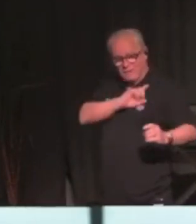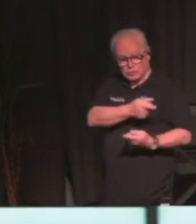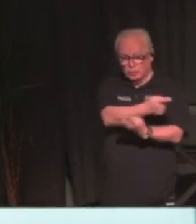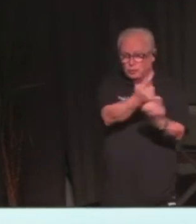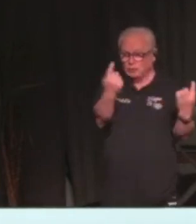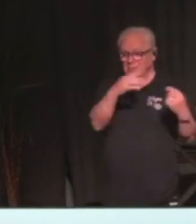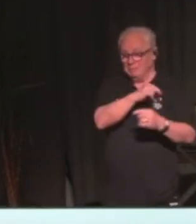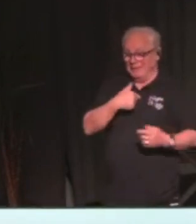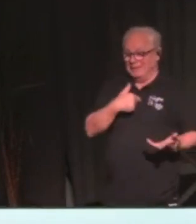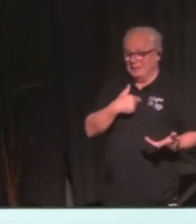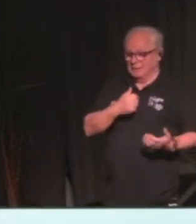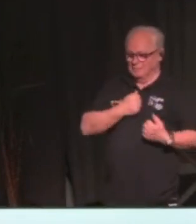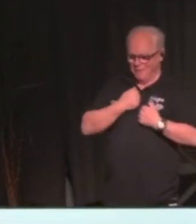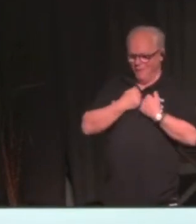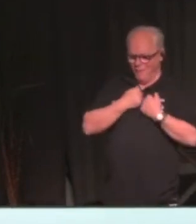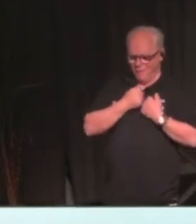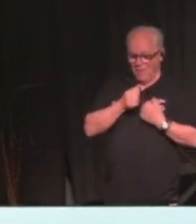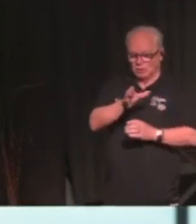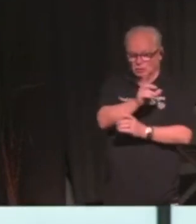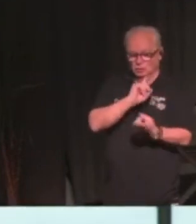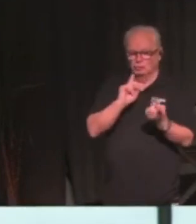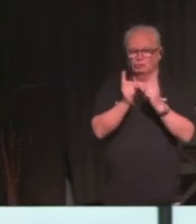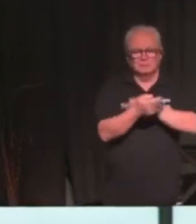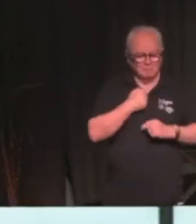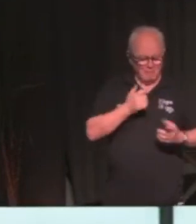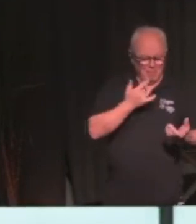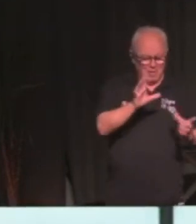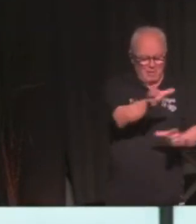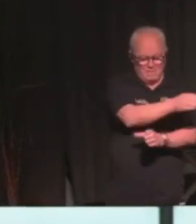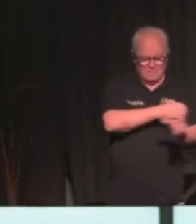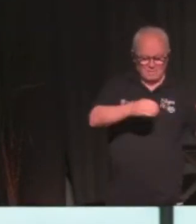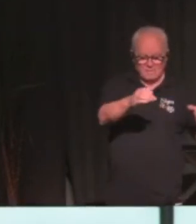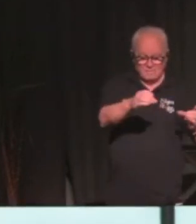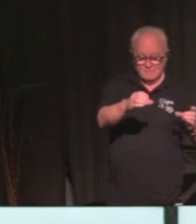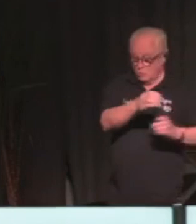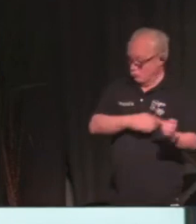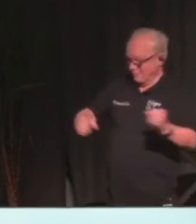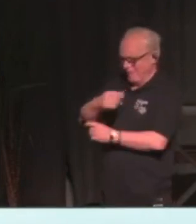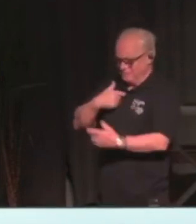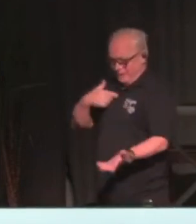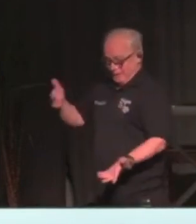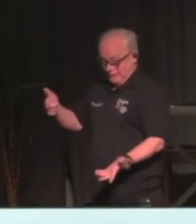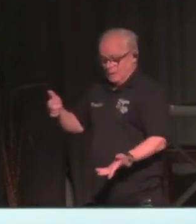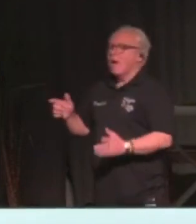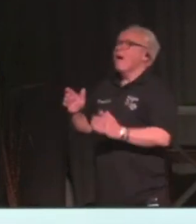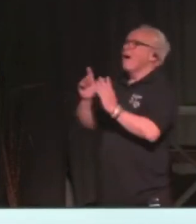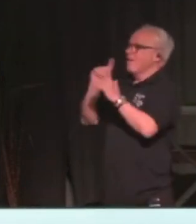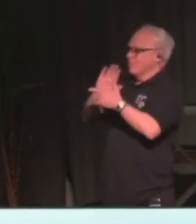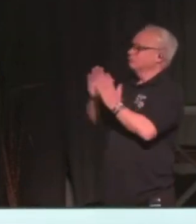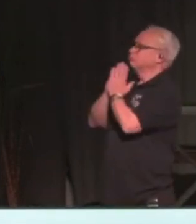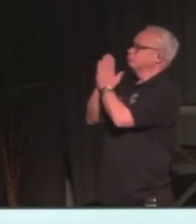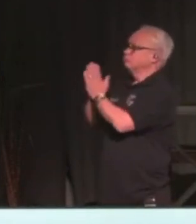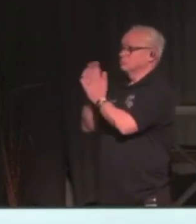Steps into our shoes, okay, as if it was us, as if it was our shoes. And if what happened in